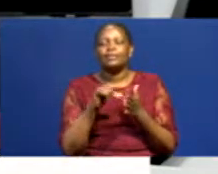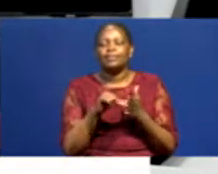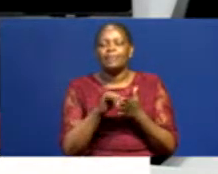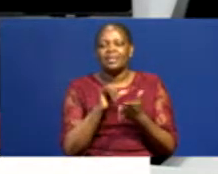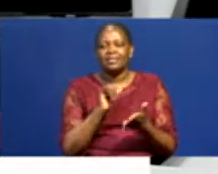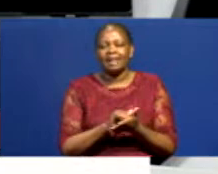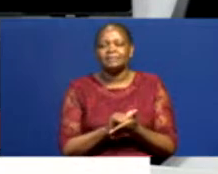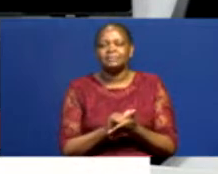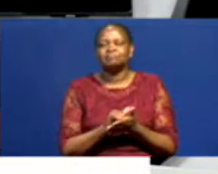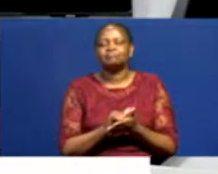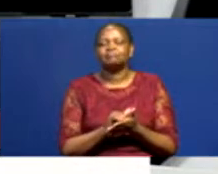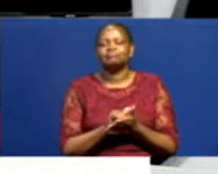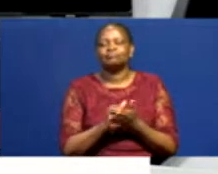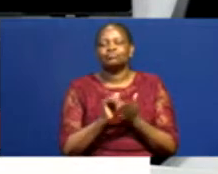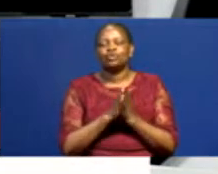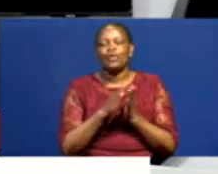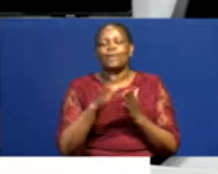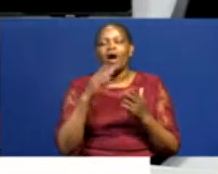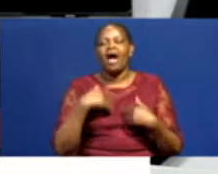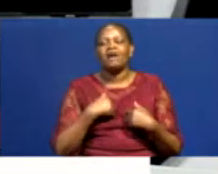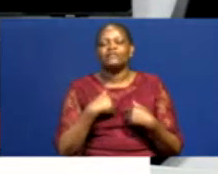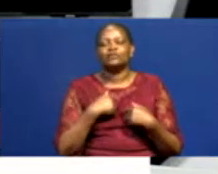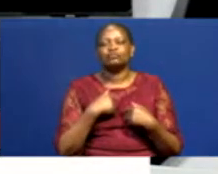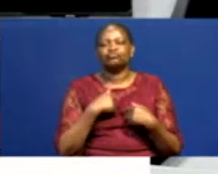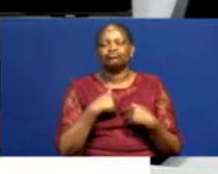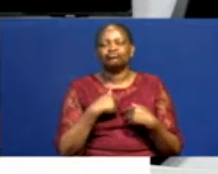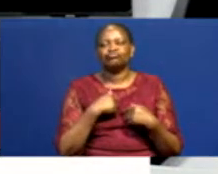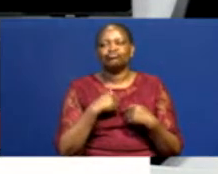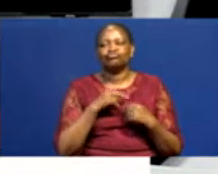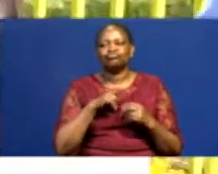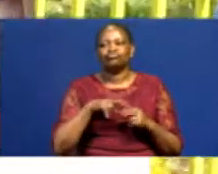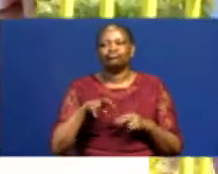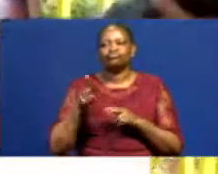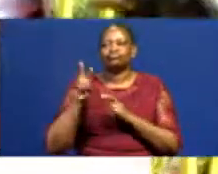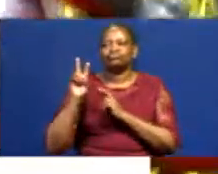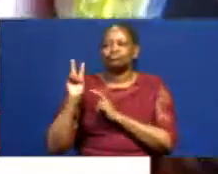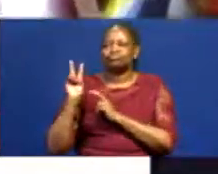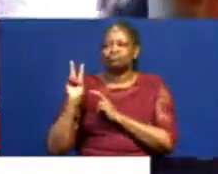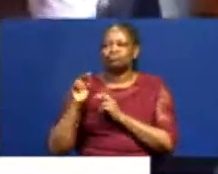our reporter, Abdiaziz Hashim, with those details.